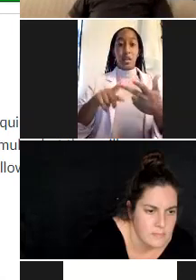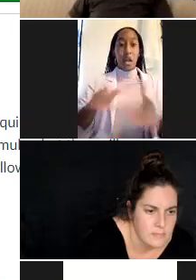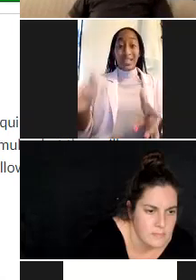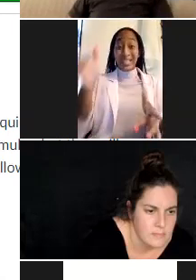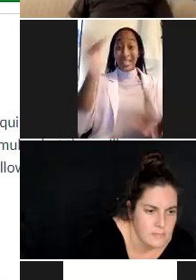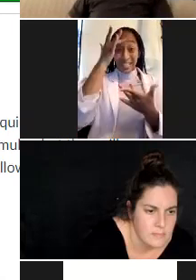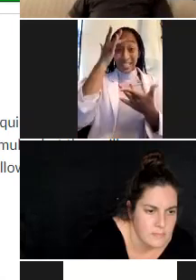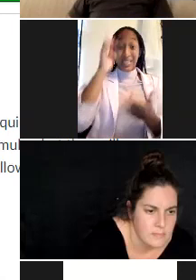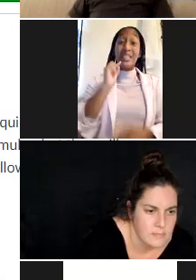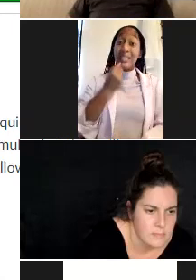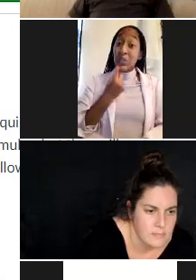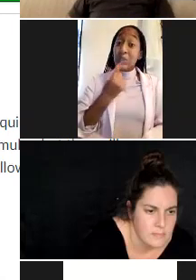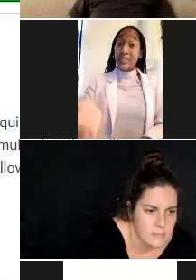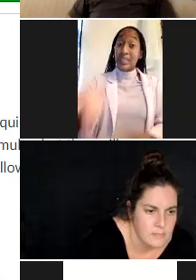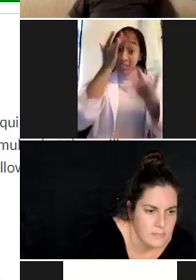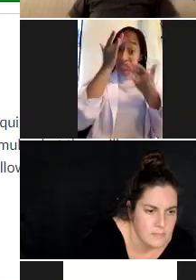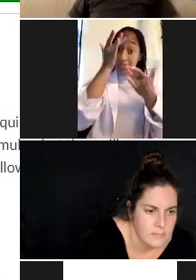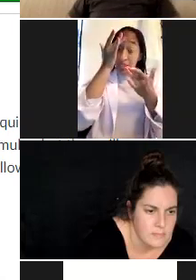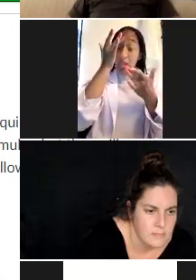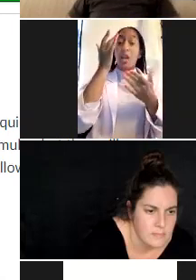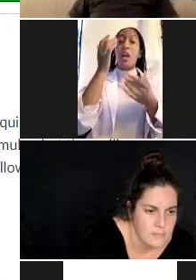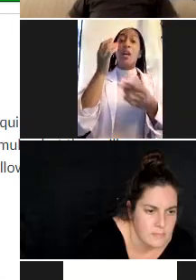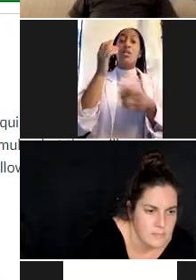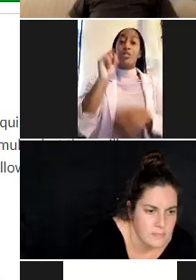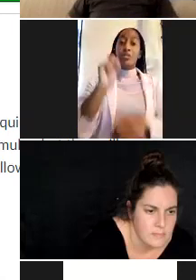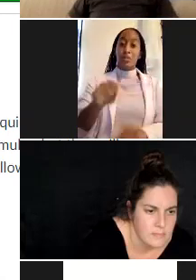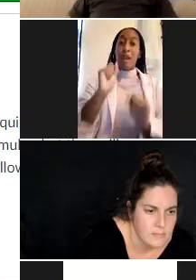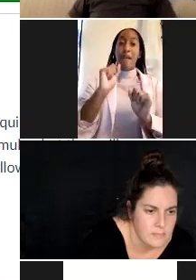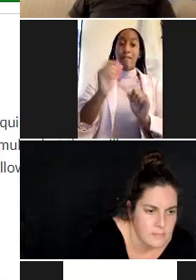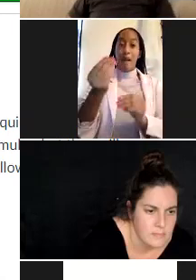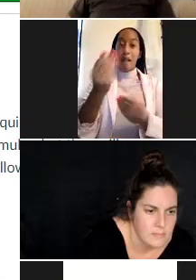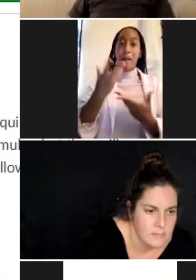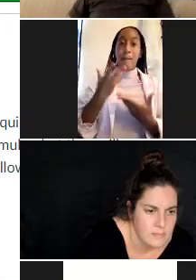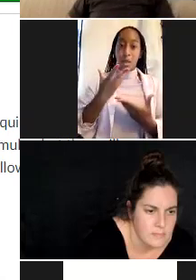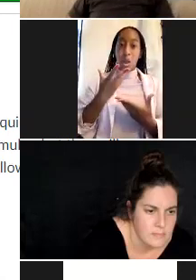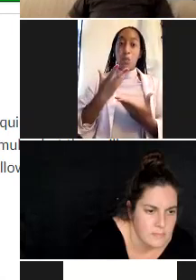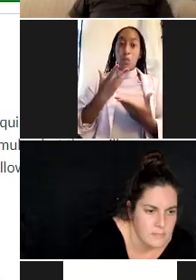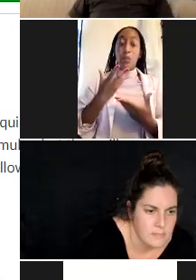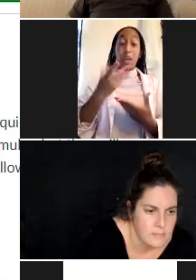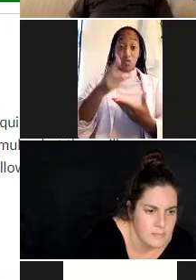questions about that?